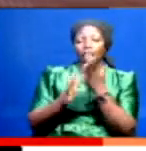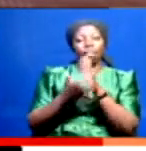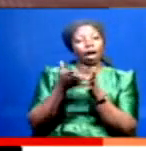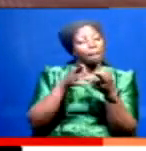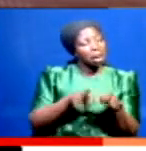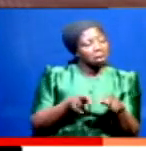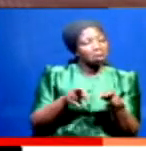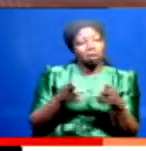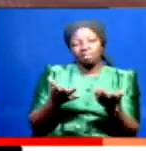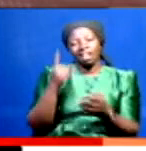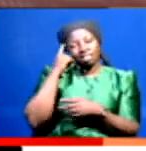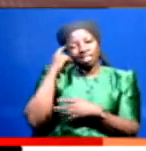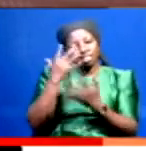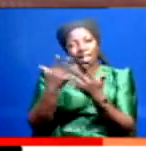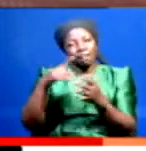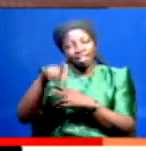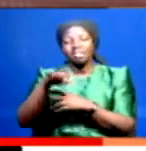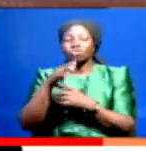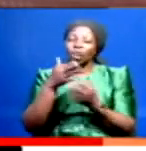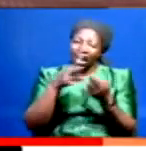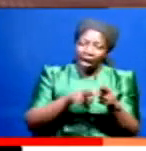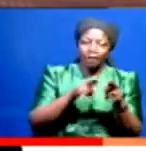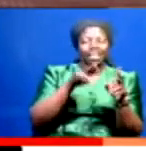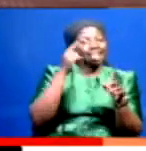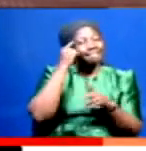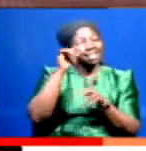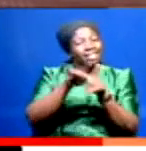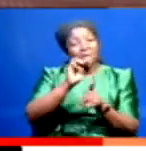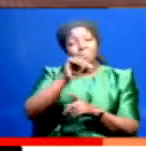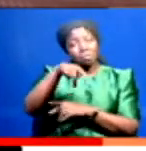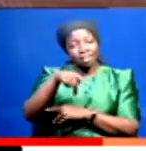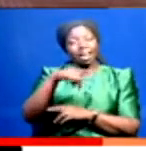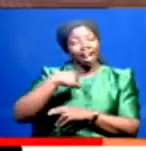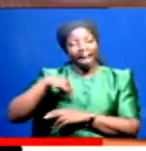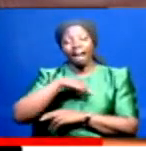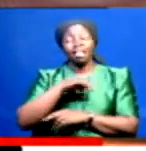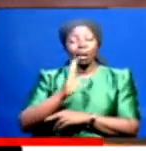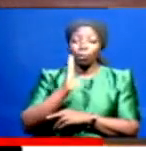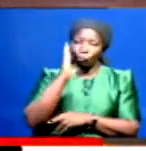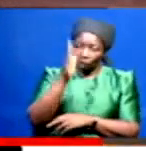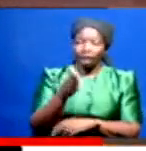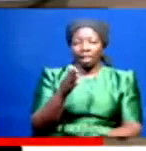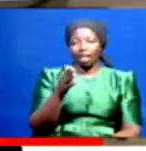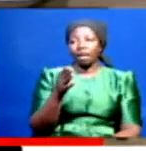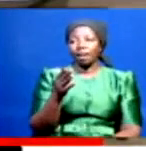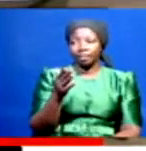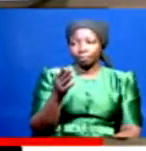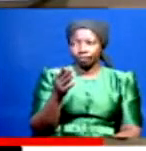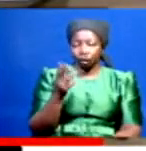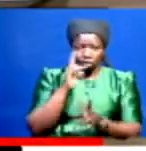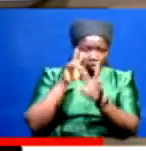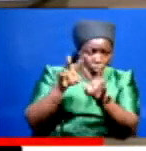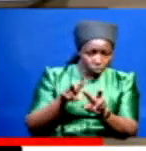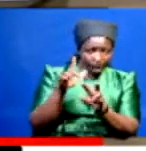think something needs to be done, and I think as legislators, we will definitely look at the legislation and see